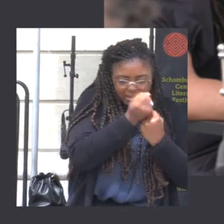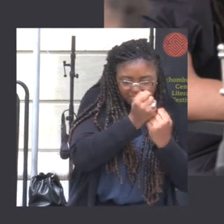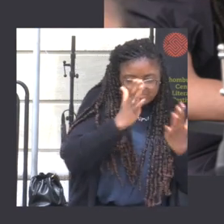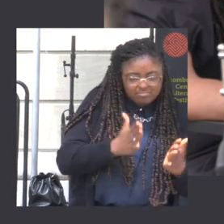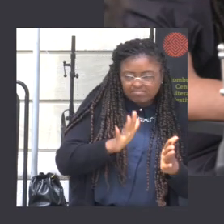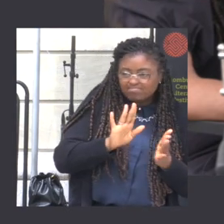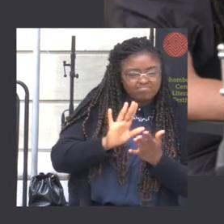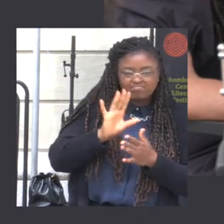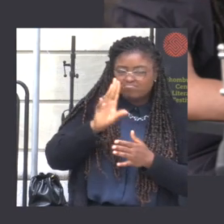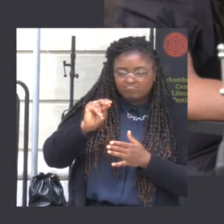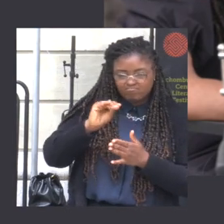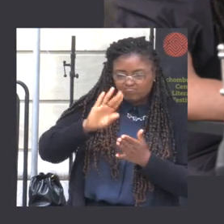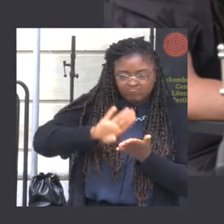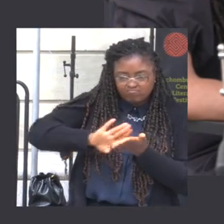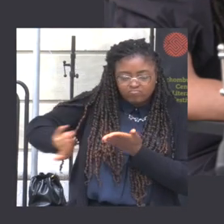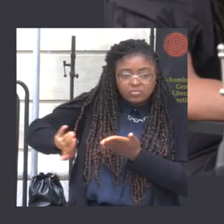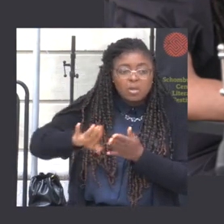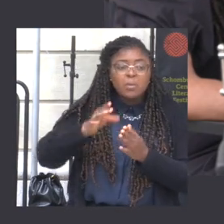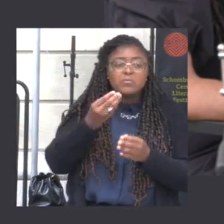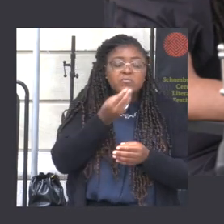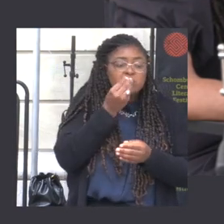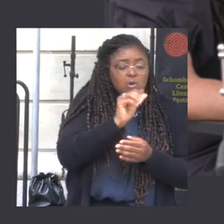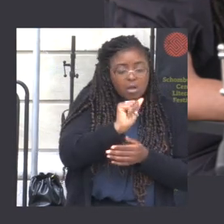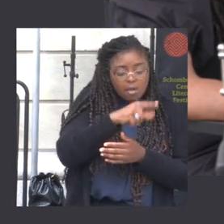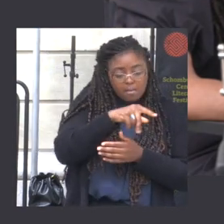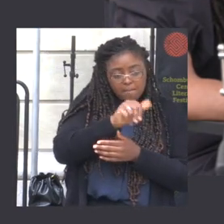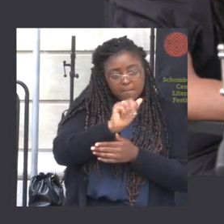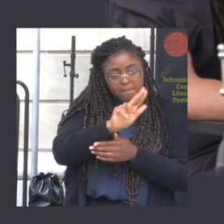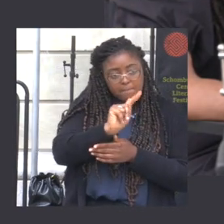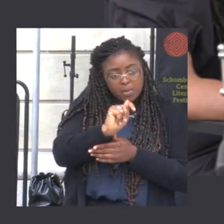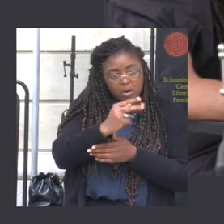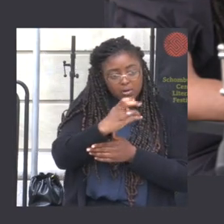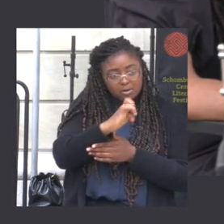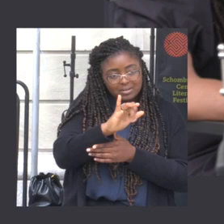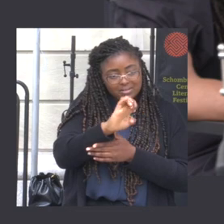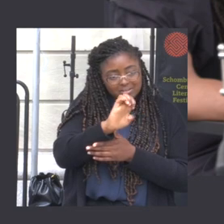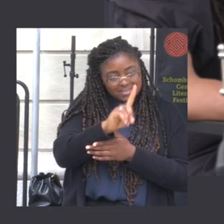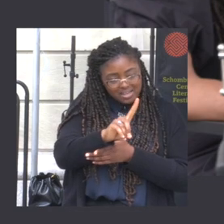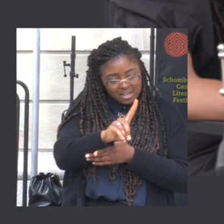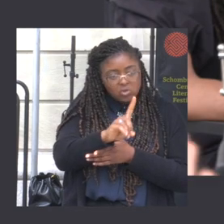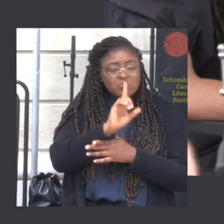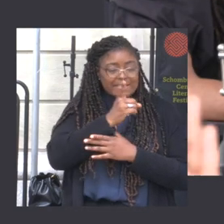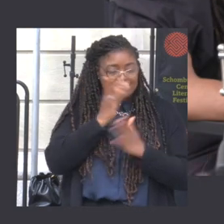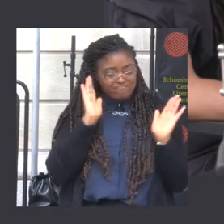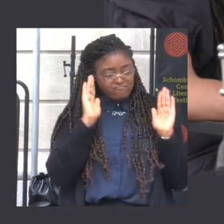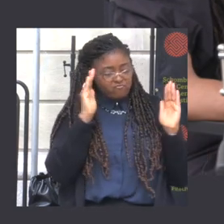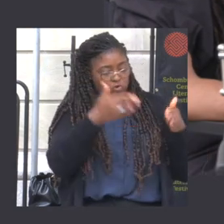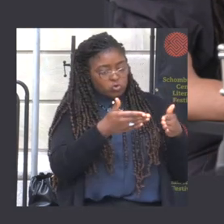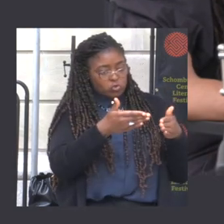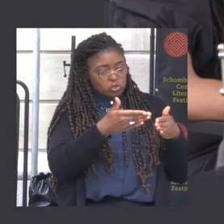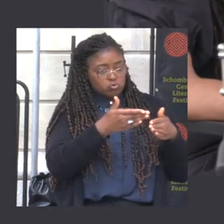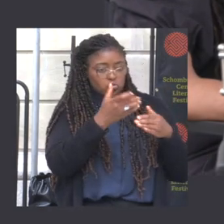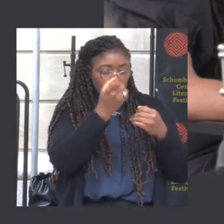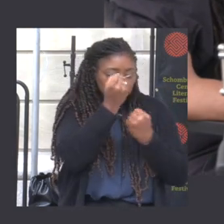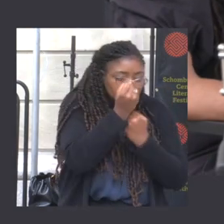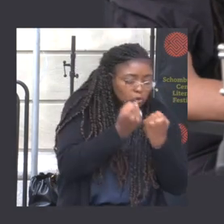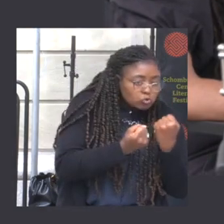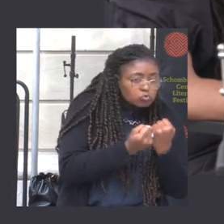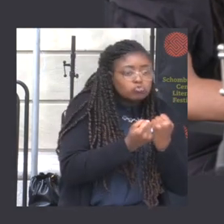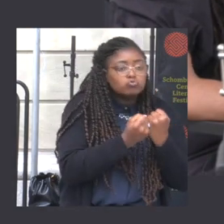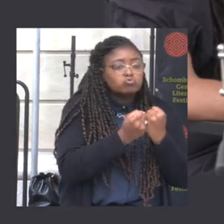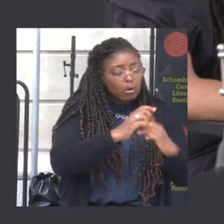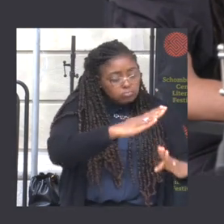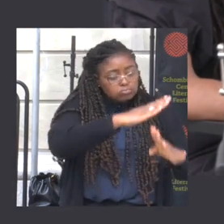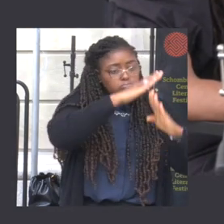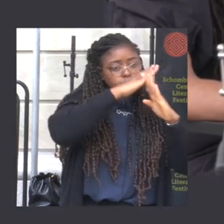people are using food apartheid in its place because food apartheid puts squarely into focus the structural barriers that prevent communities